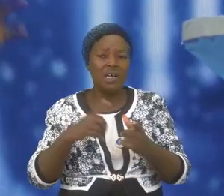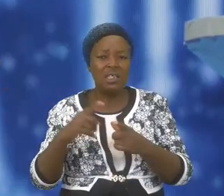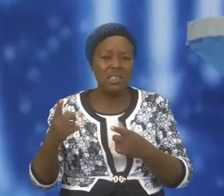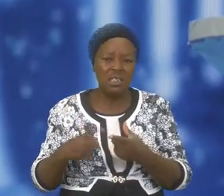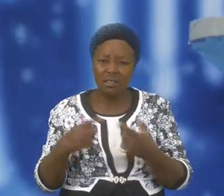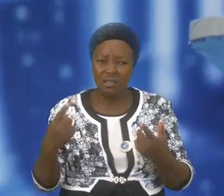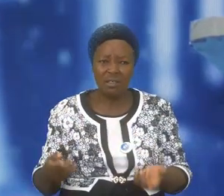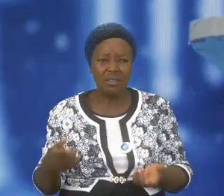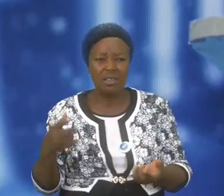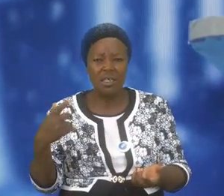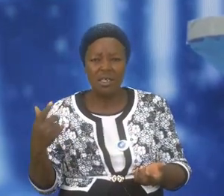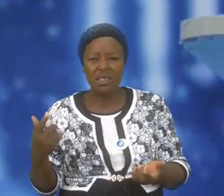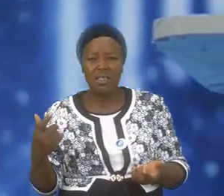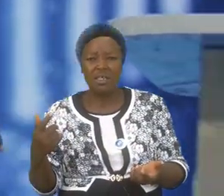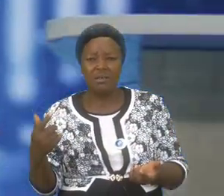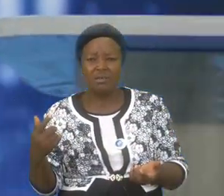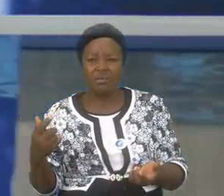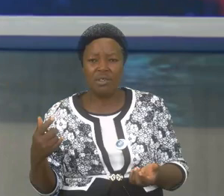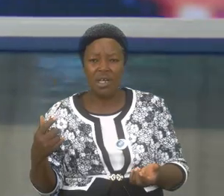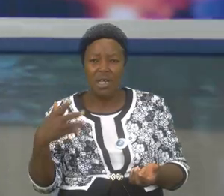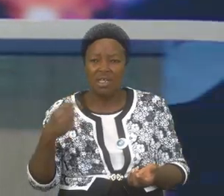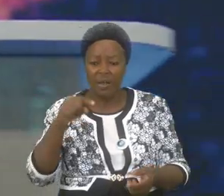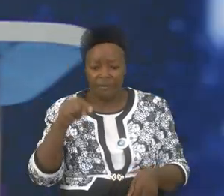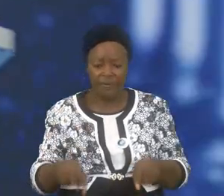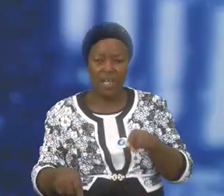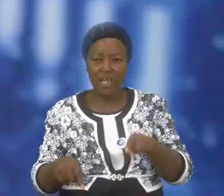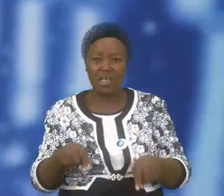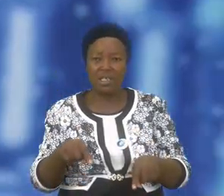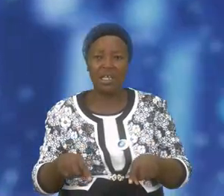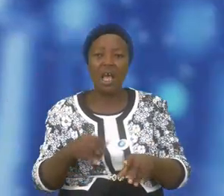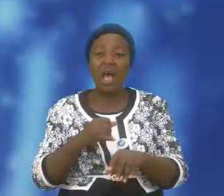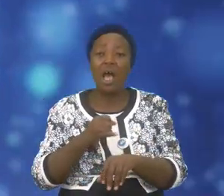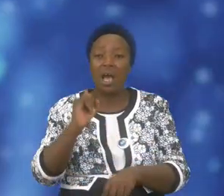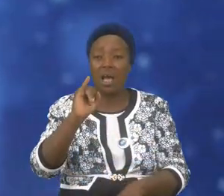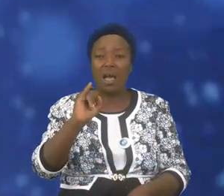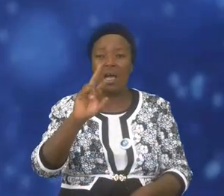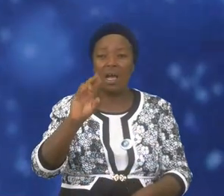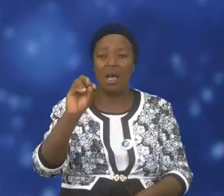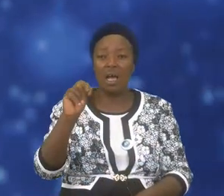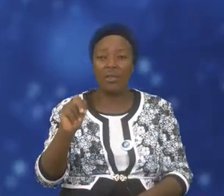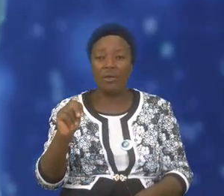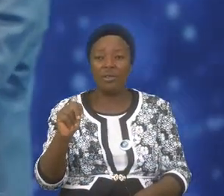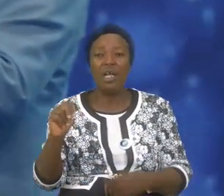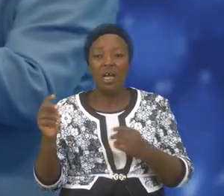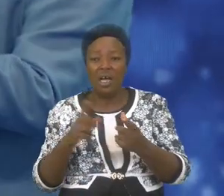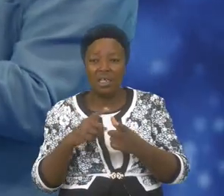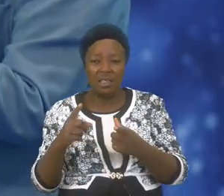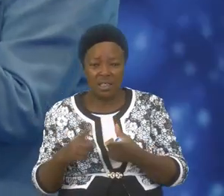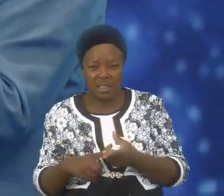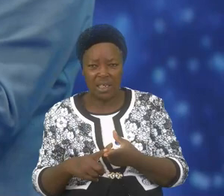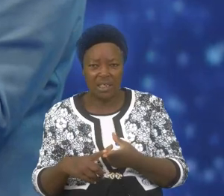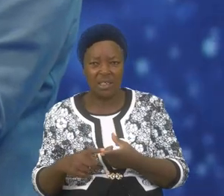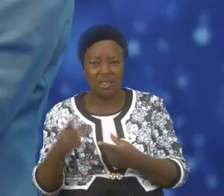feet, iron. And the toes, iron and clay. And as Nebuchadnezzar was looking